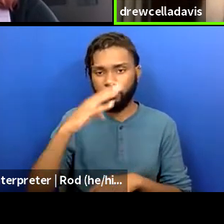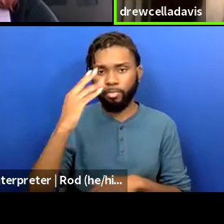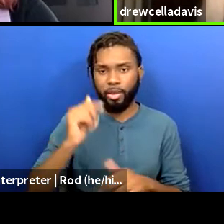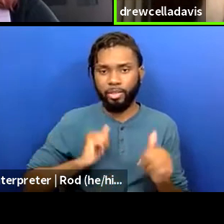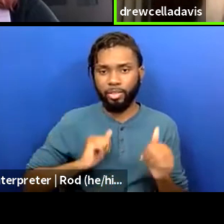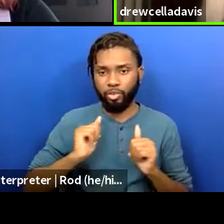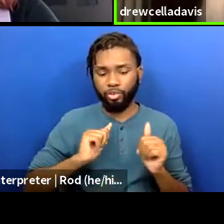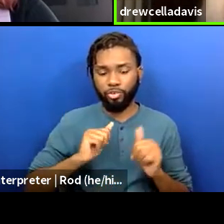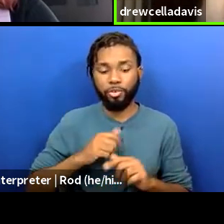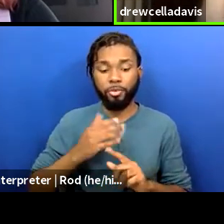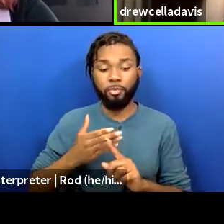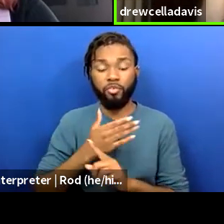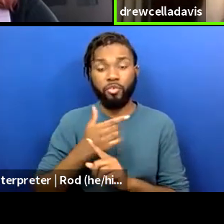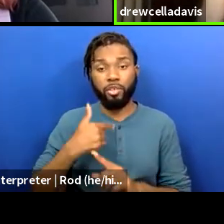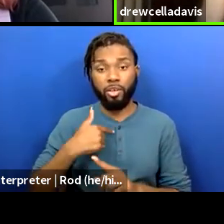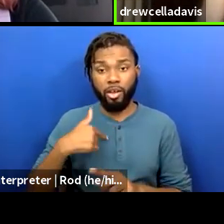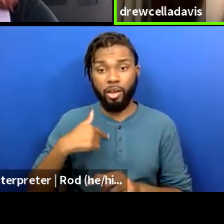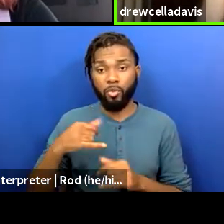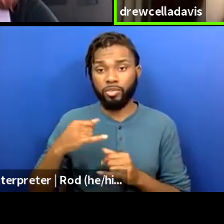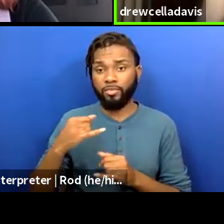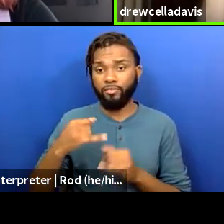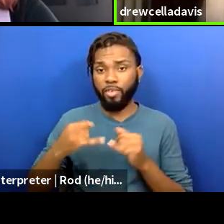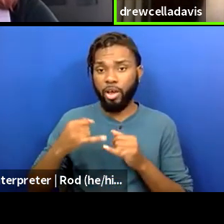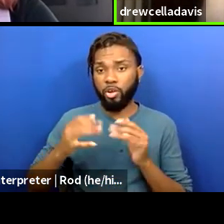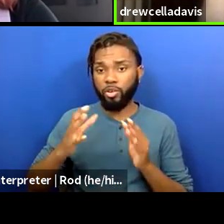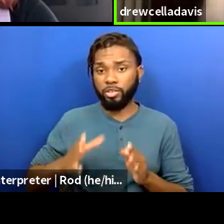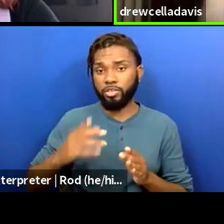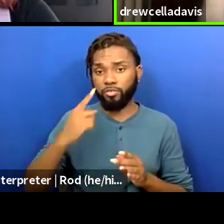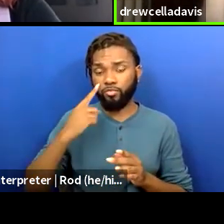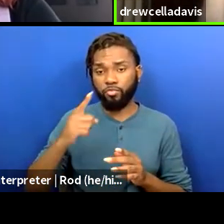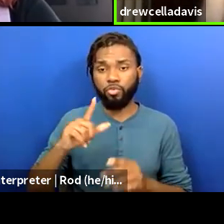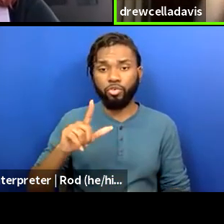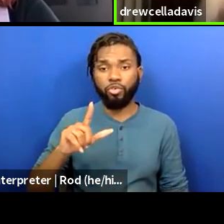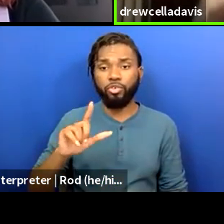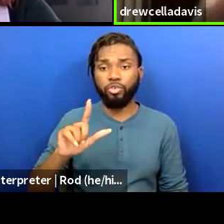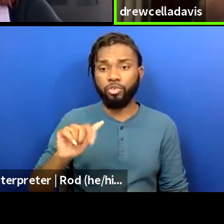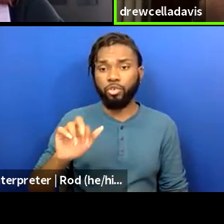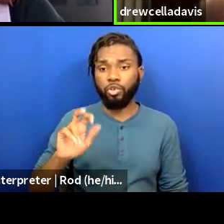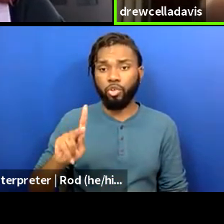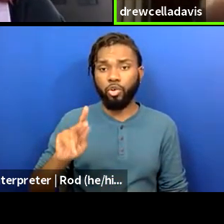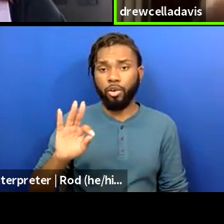before that, I was a finalist for this LARC fellowship that